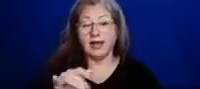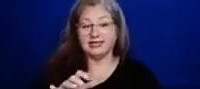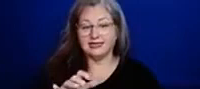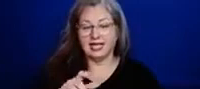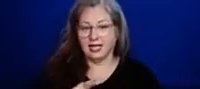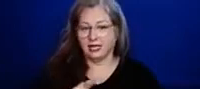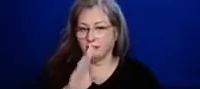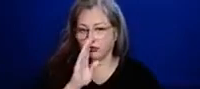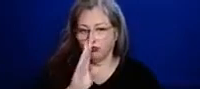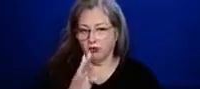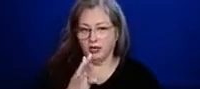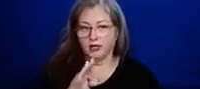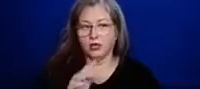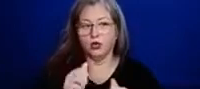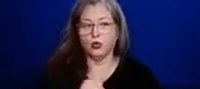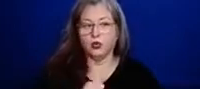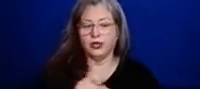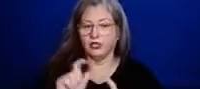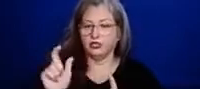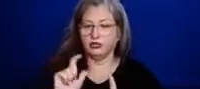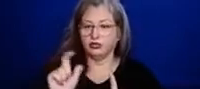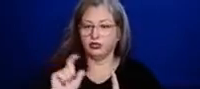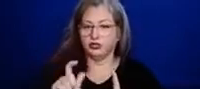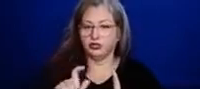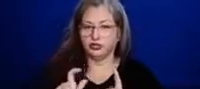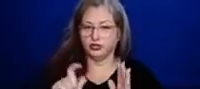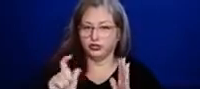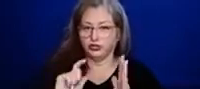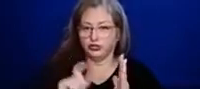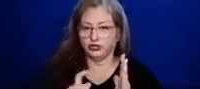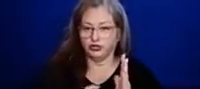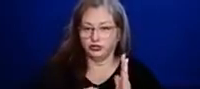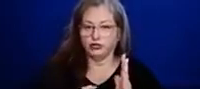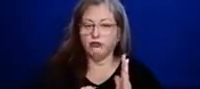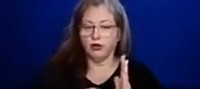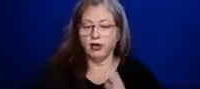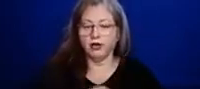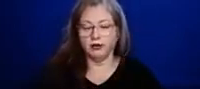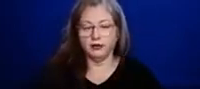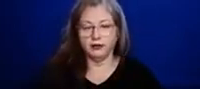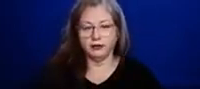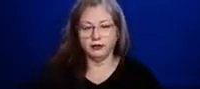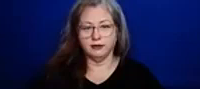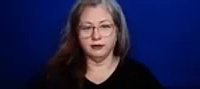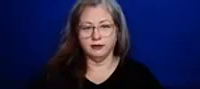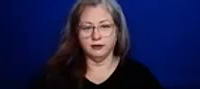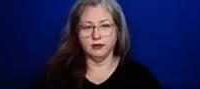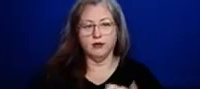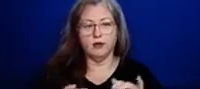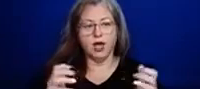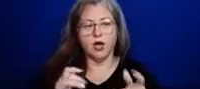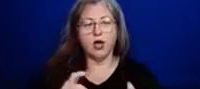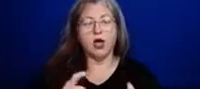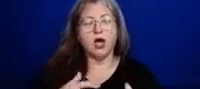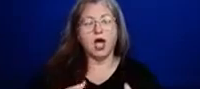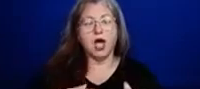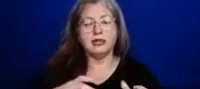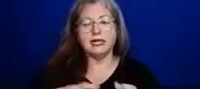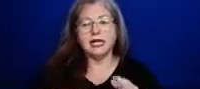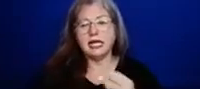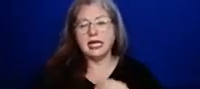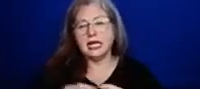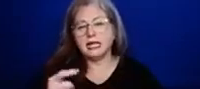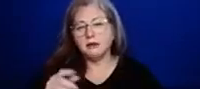directly and a spray paint. Mm-hmm. Wow. And then I worked with a